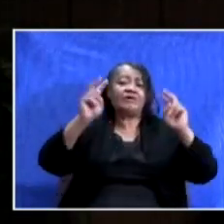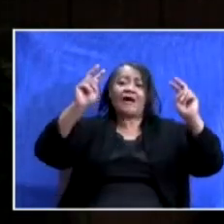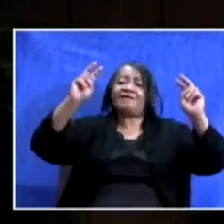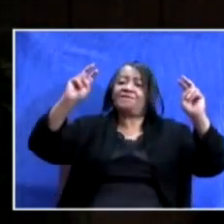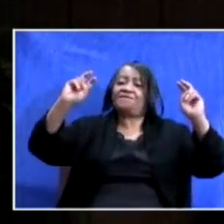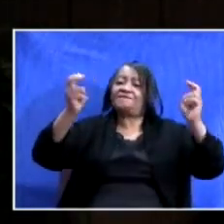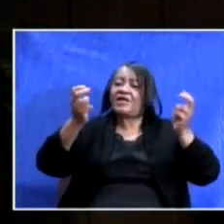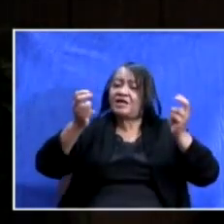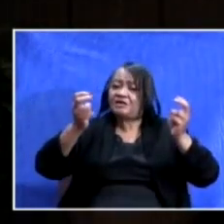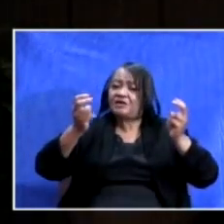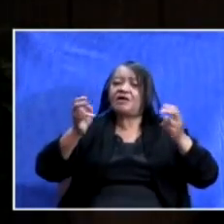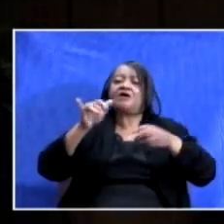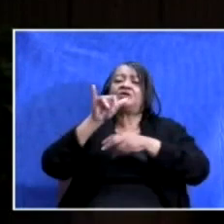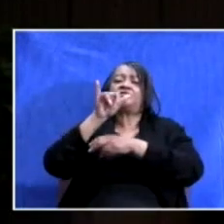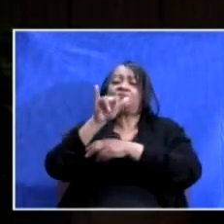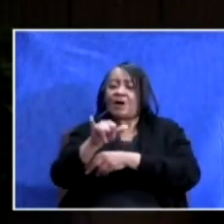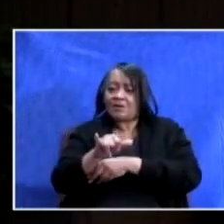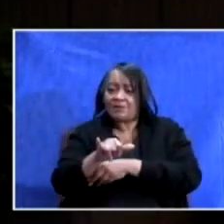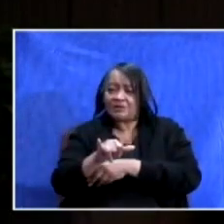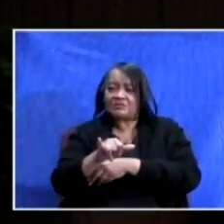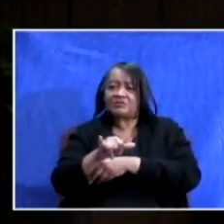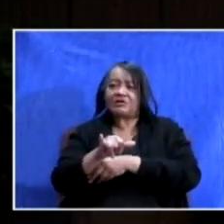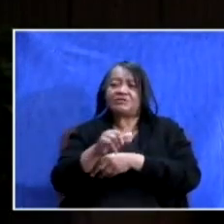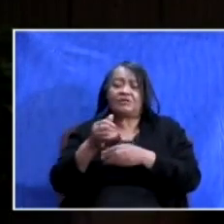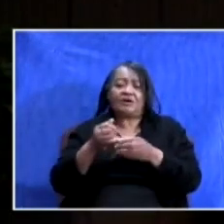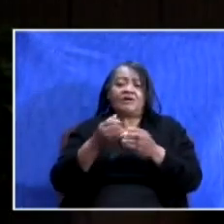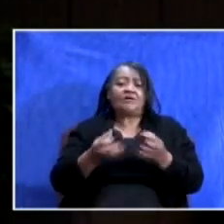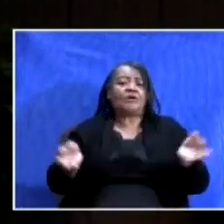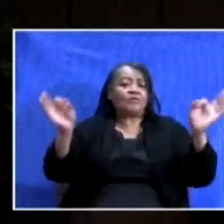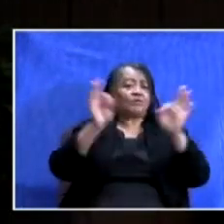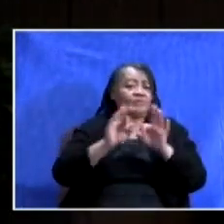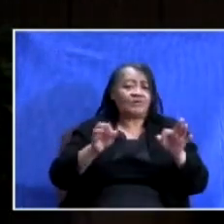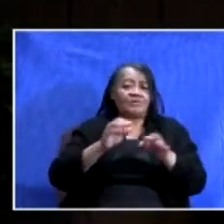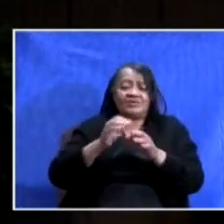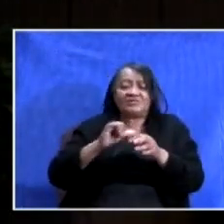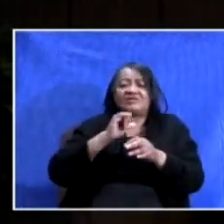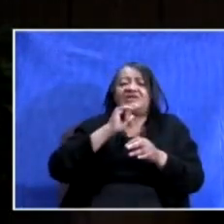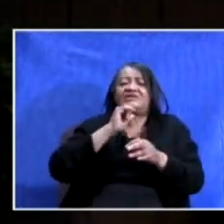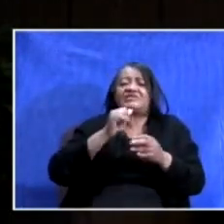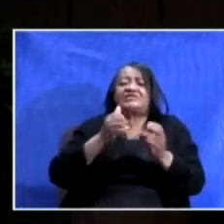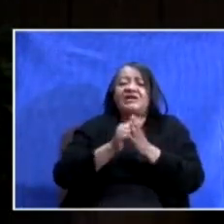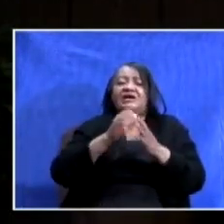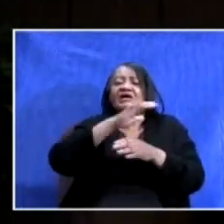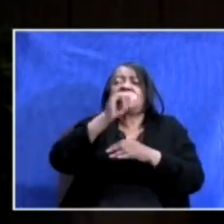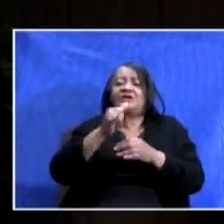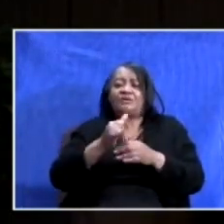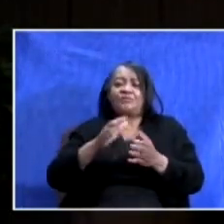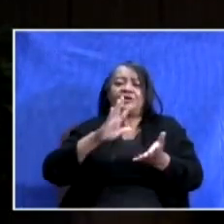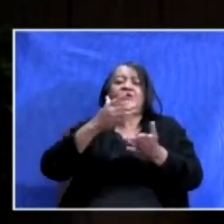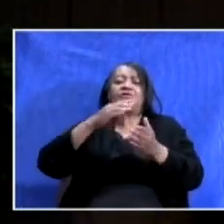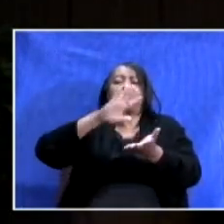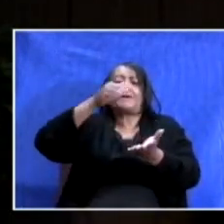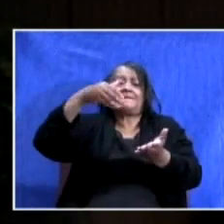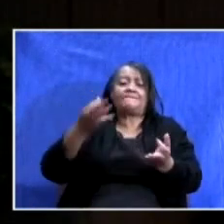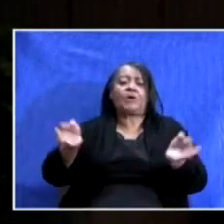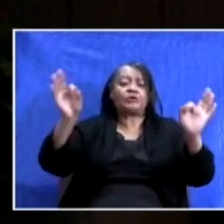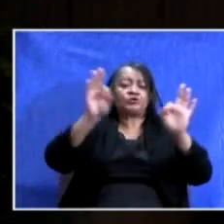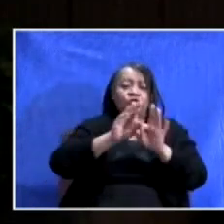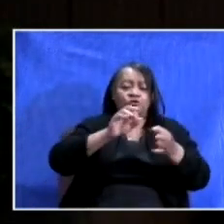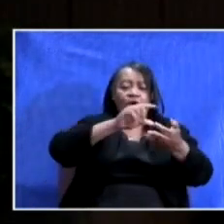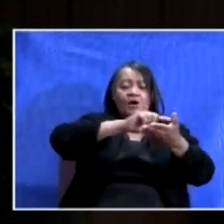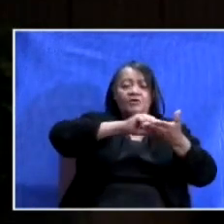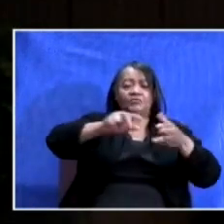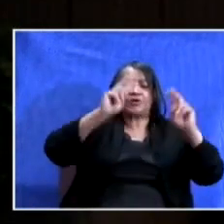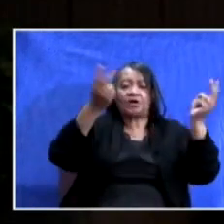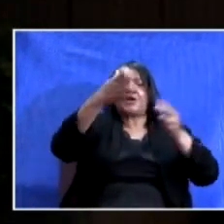theme that is prominent. It's not a marginal theme. It is a central theme in Scripture